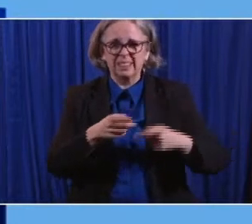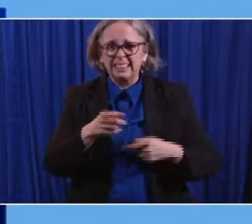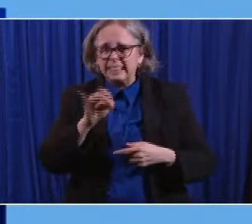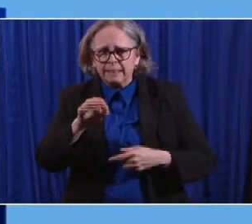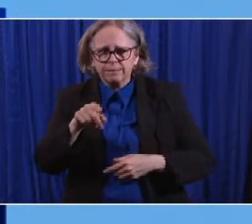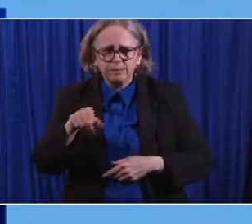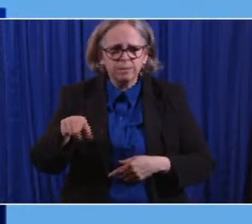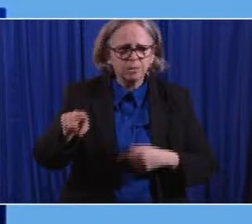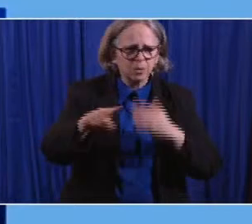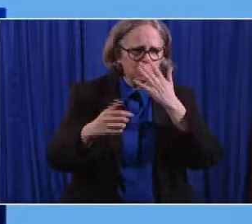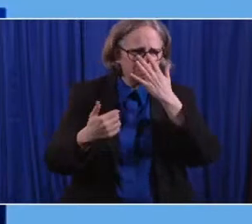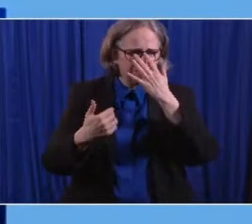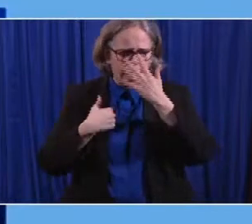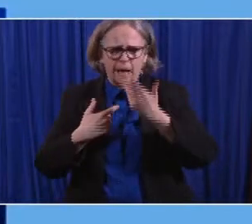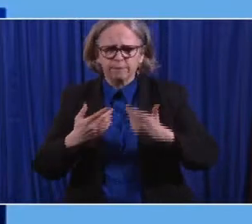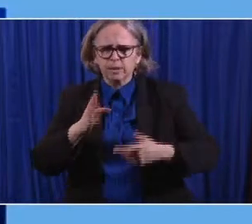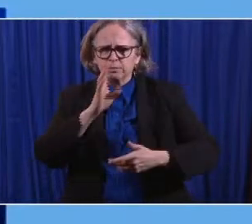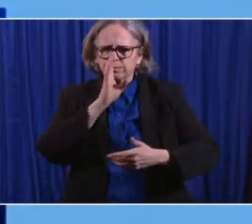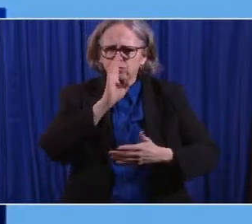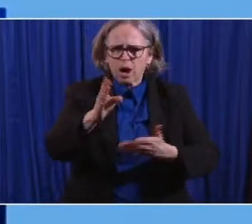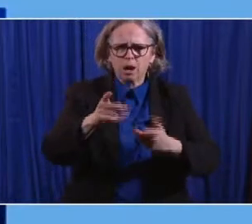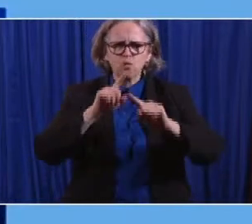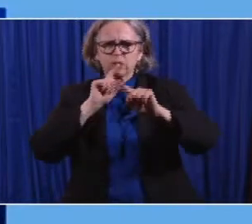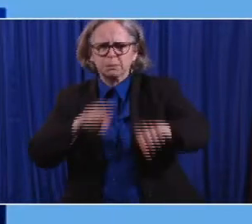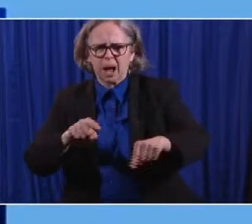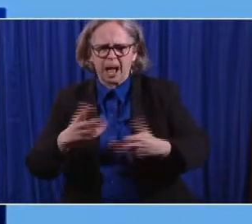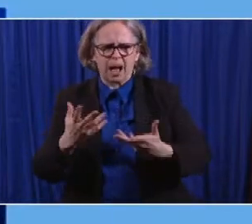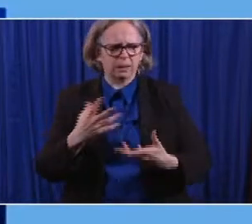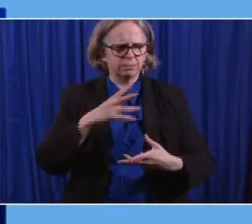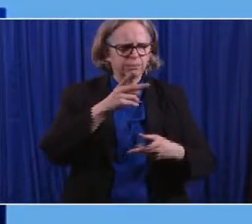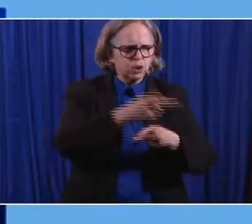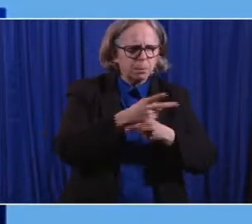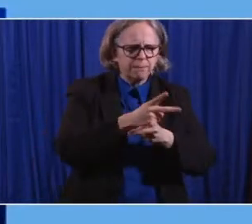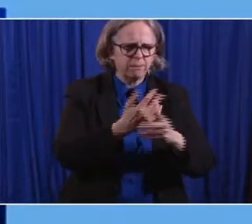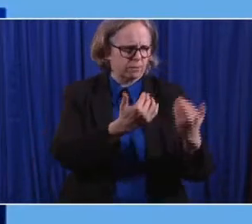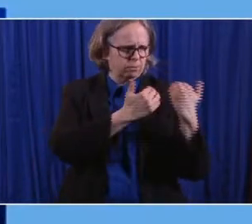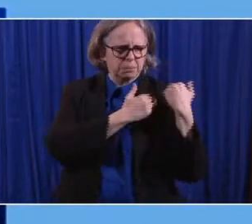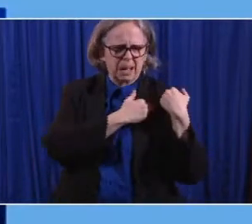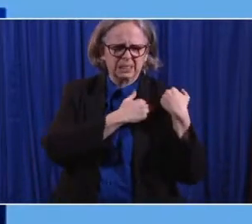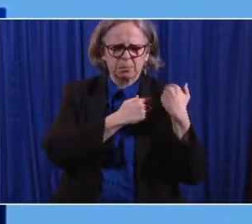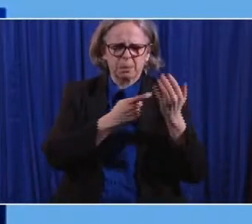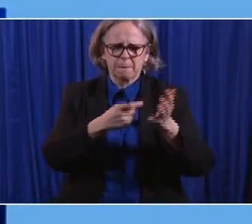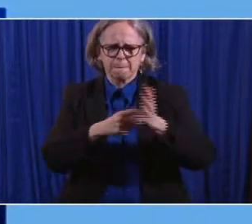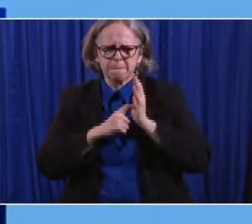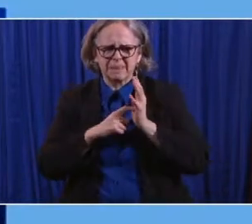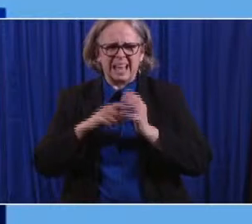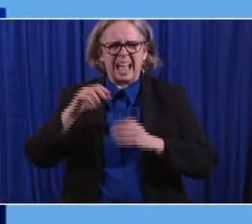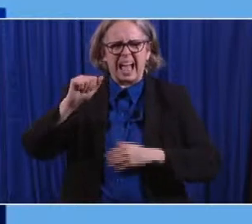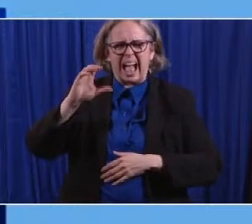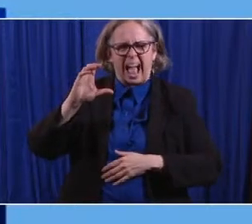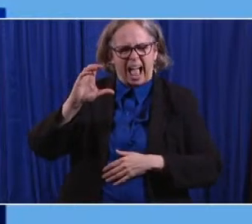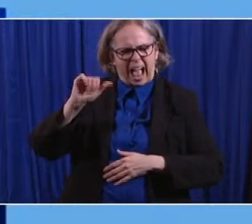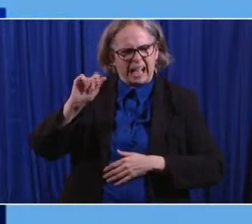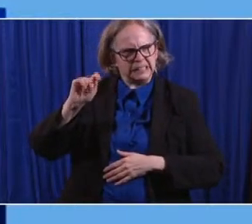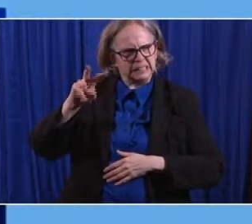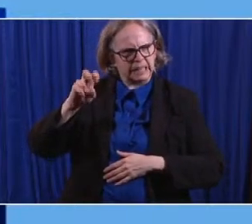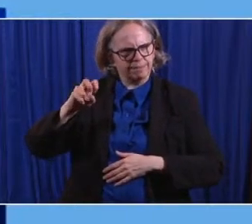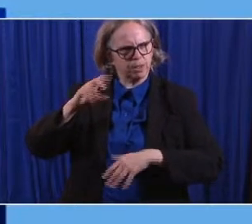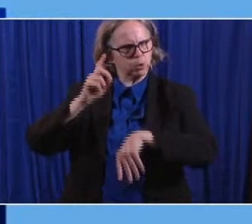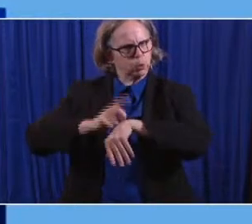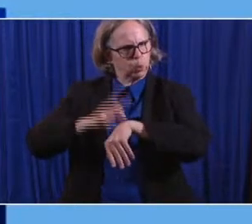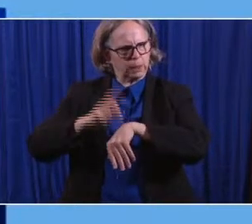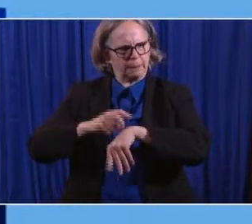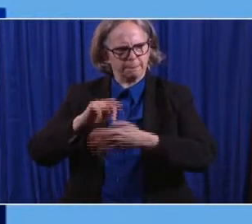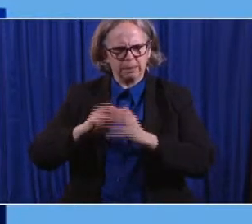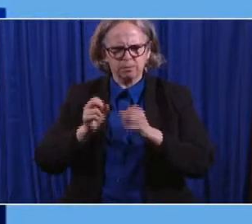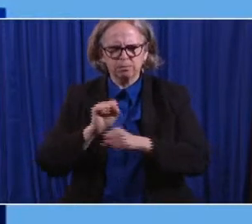supervisory responsibilities. These individuals must be active duty, working a regular minimum of 20 hours a week. They don't include